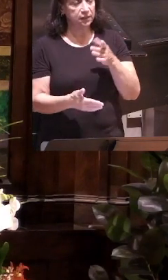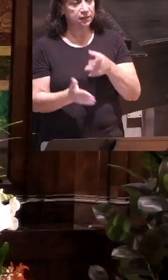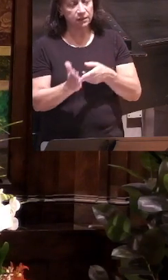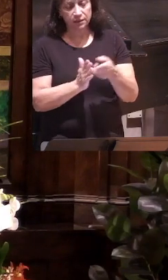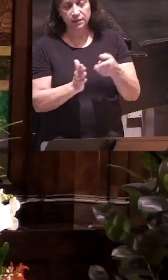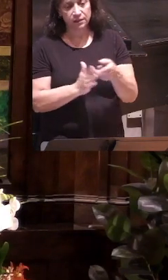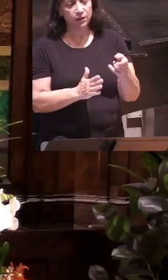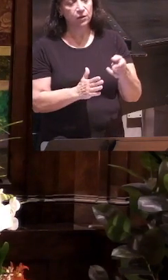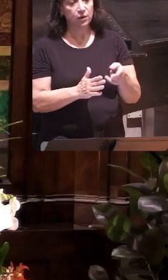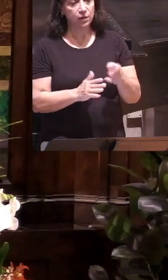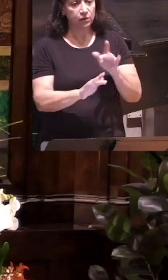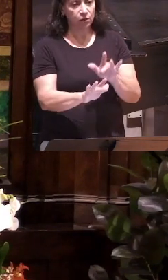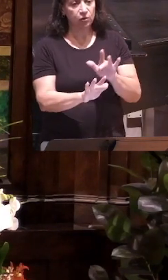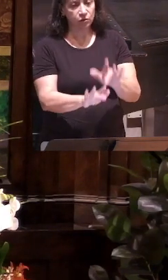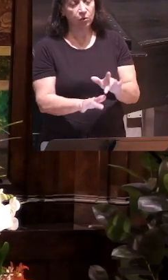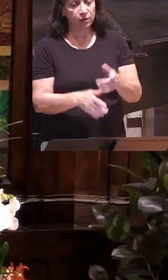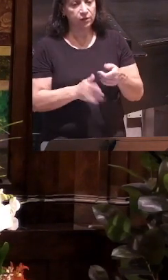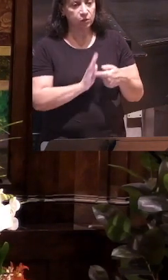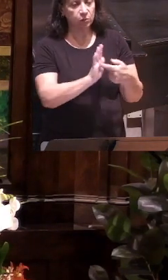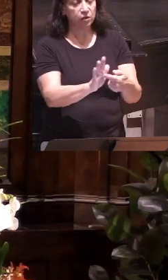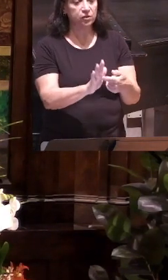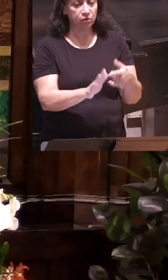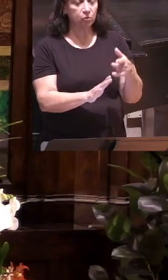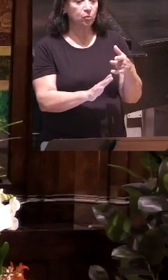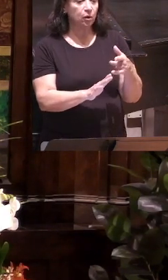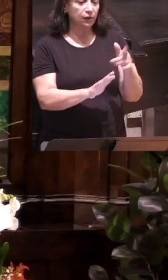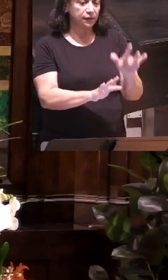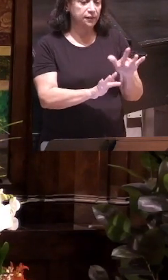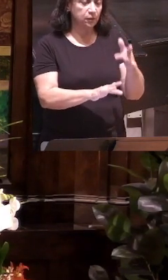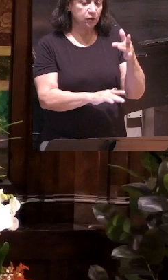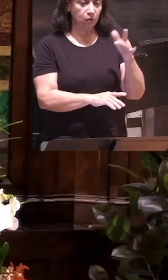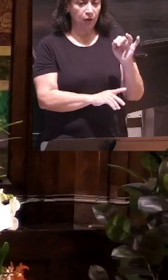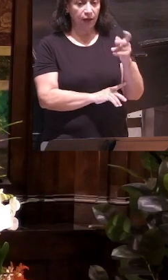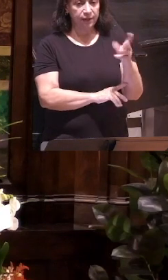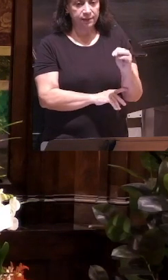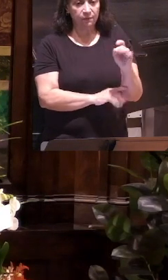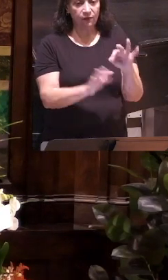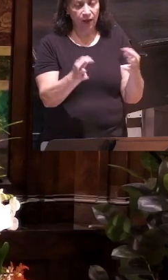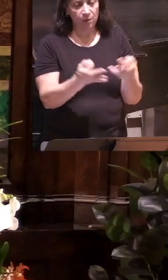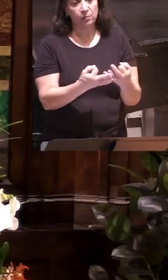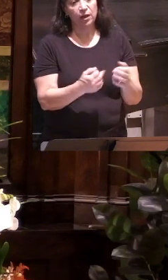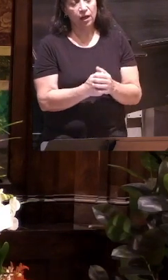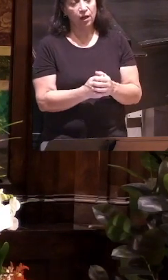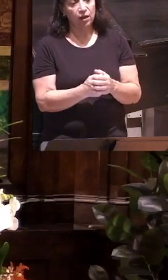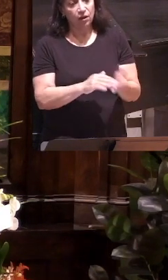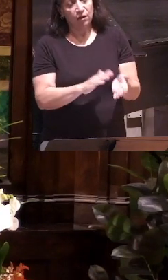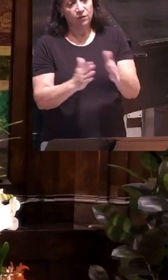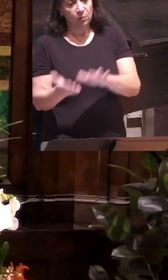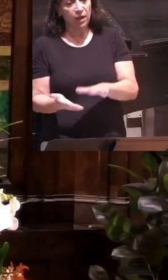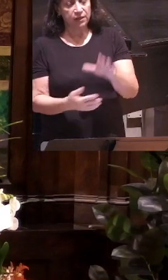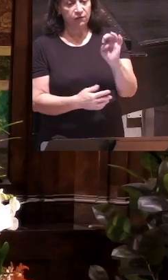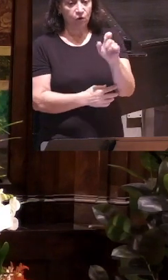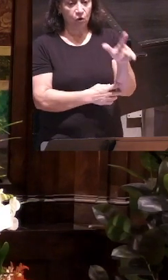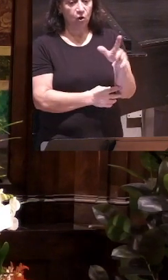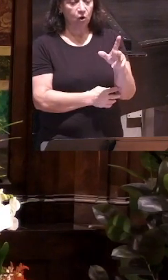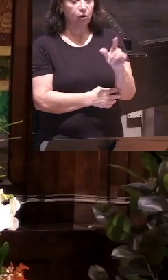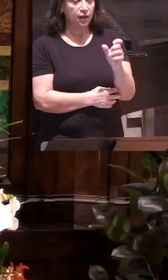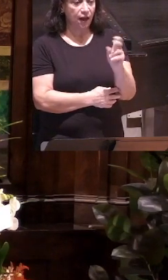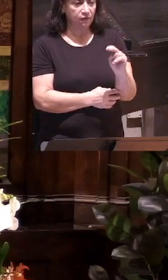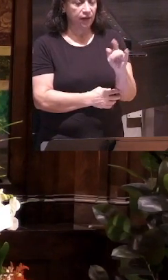and expressions of sympathy to the Exum family on the passing of Earl Evans Exum. Beloved